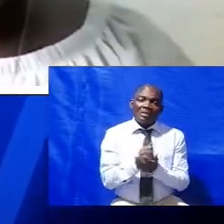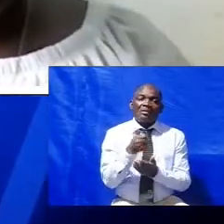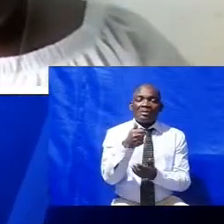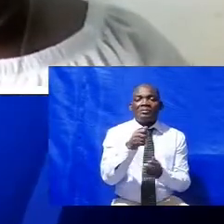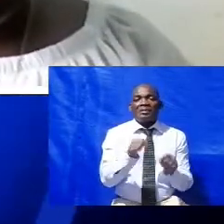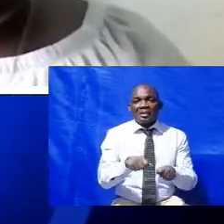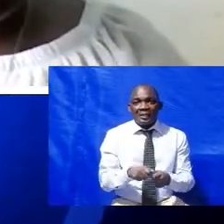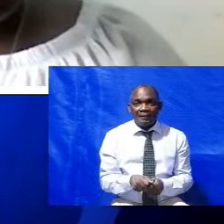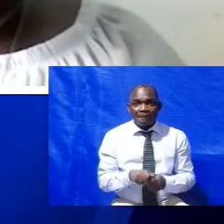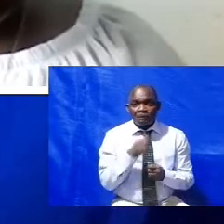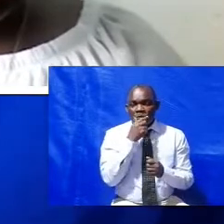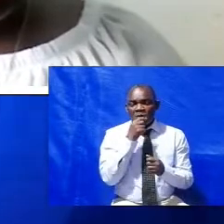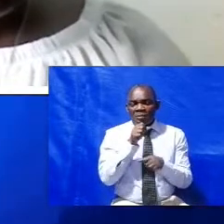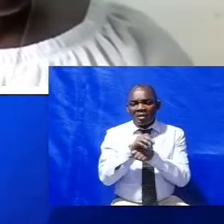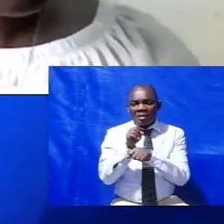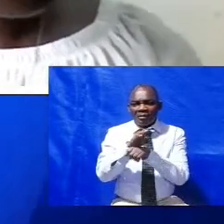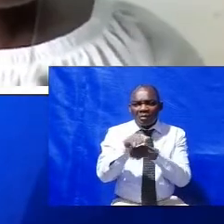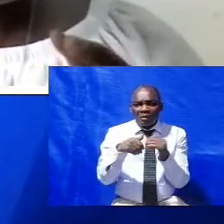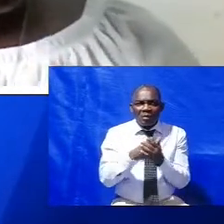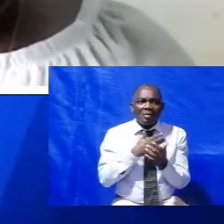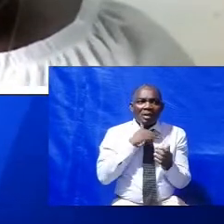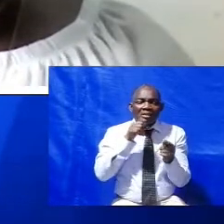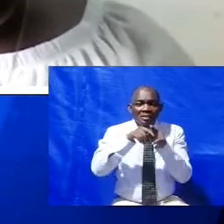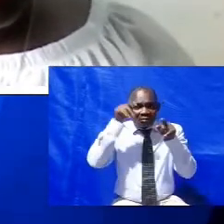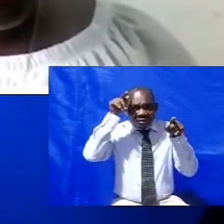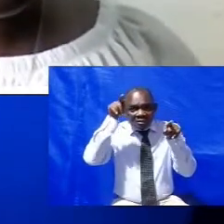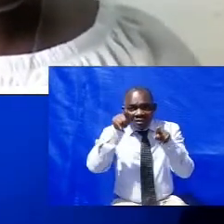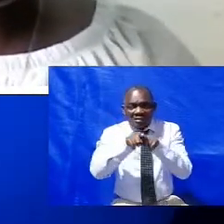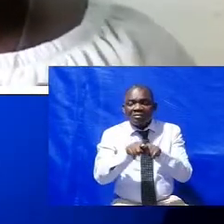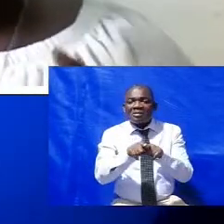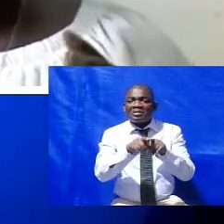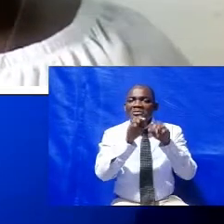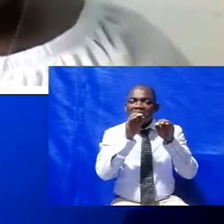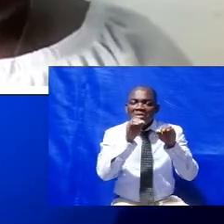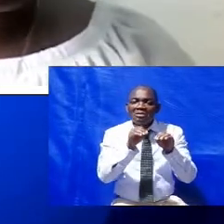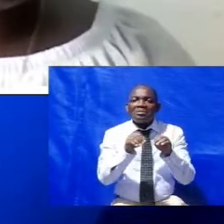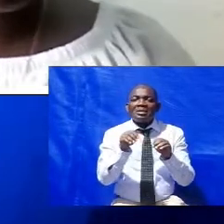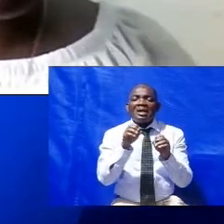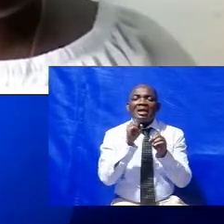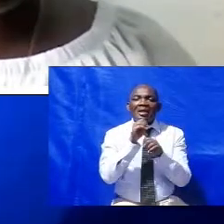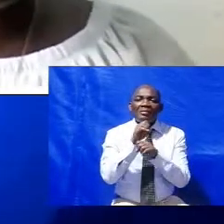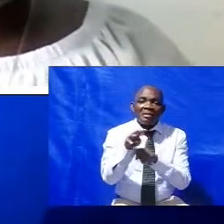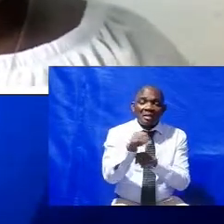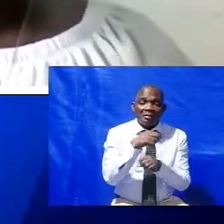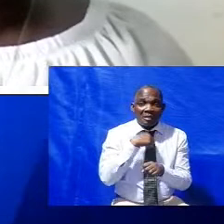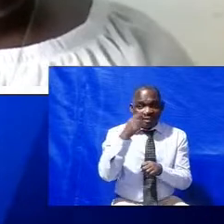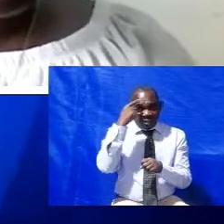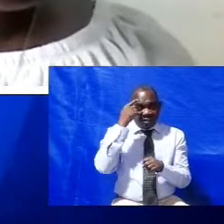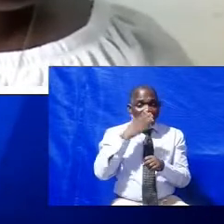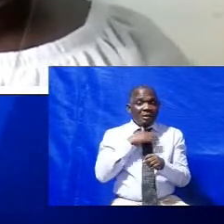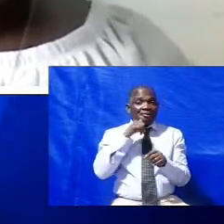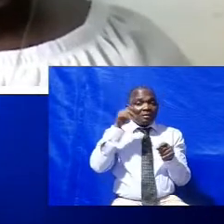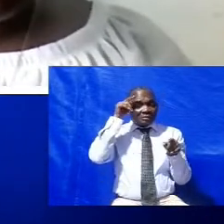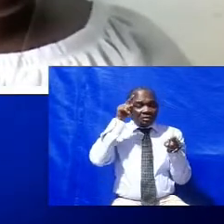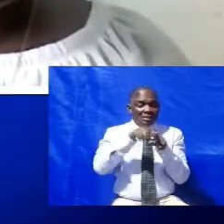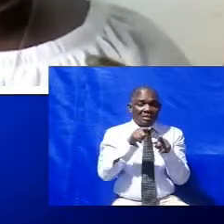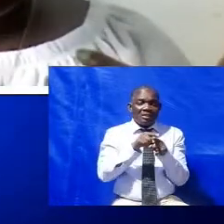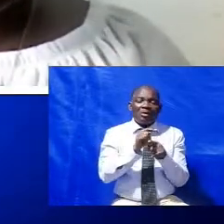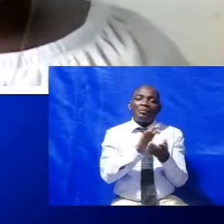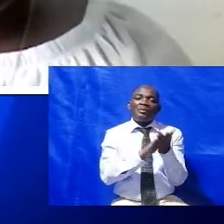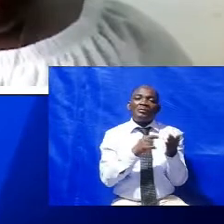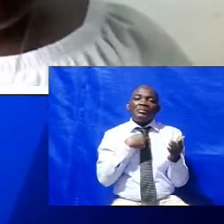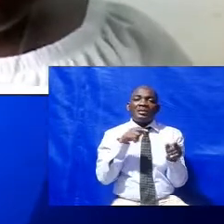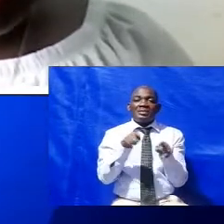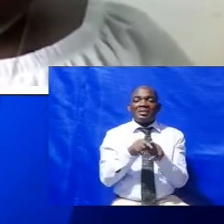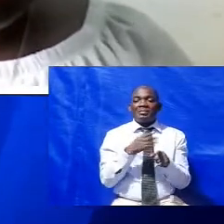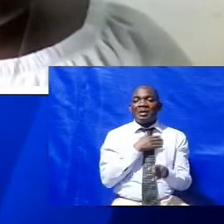life what you want it to be like. And I would talk to them a lot and nurture and mentor them. And I think they look up to me